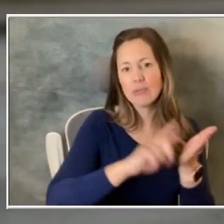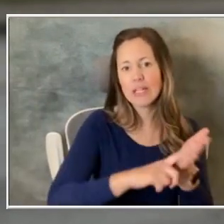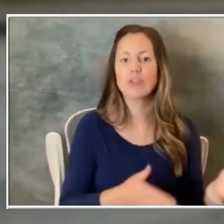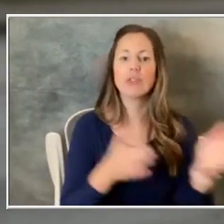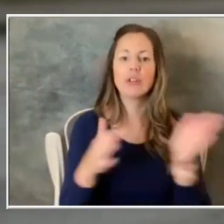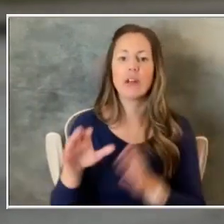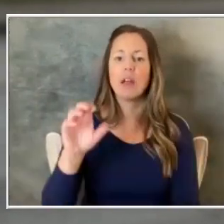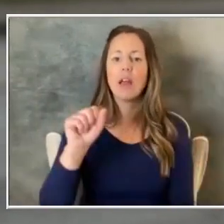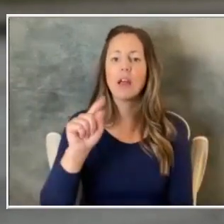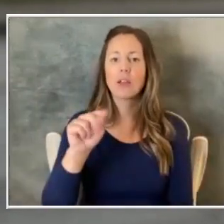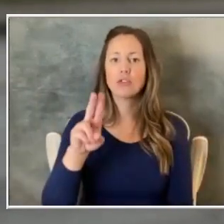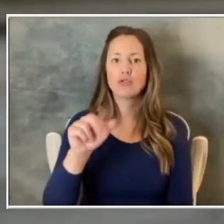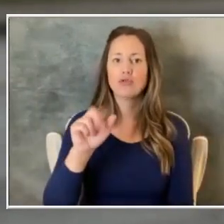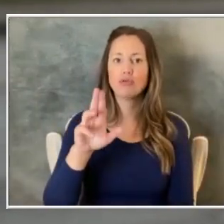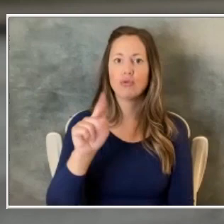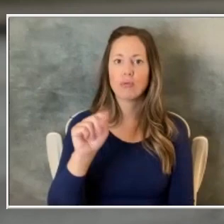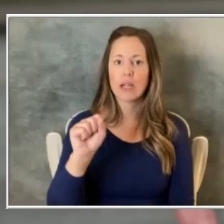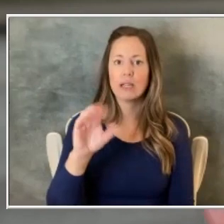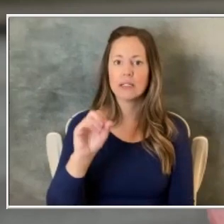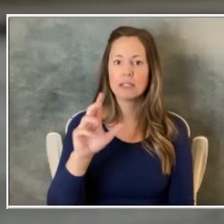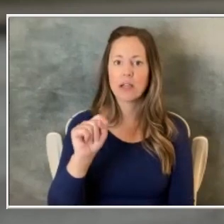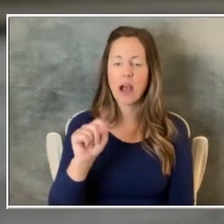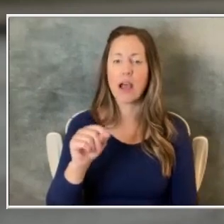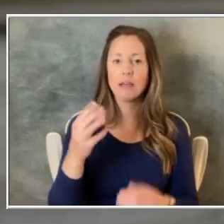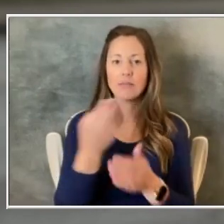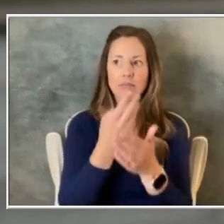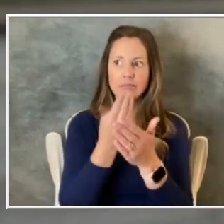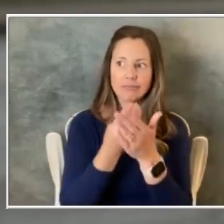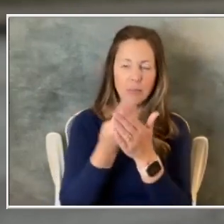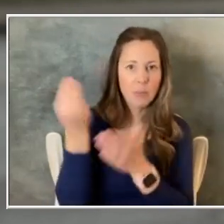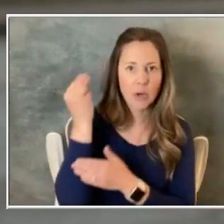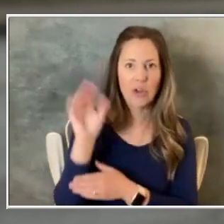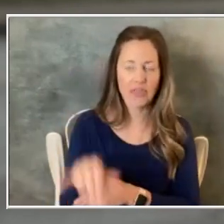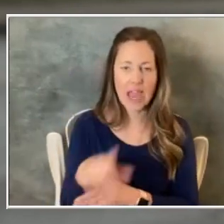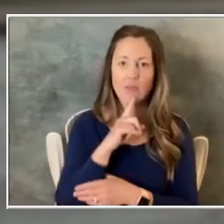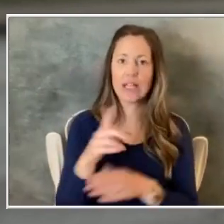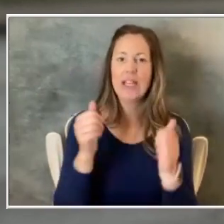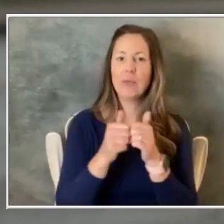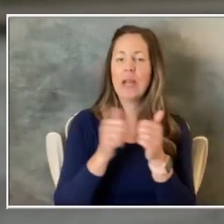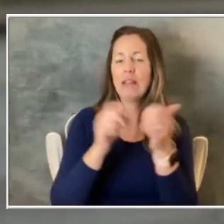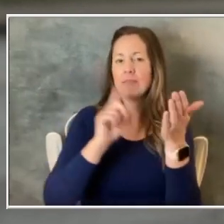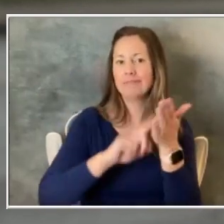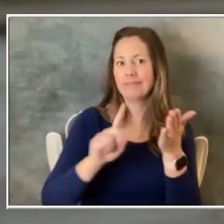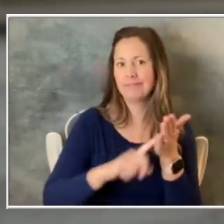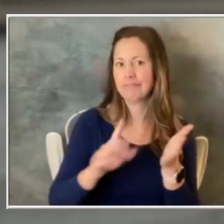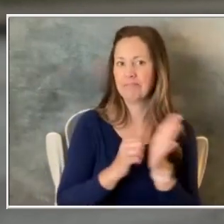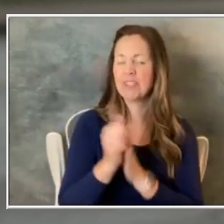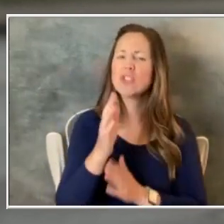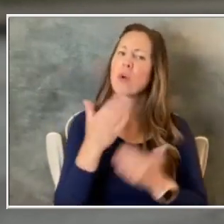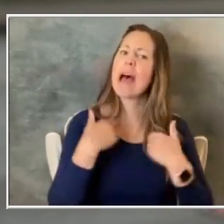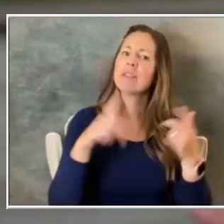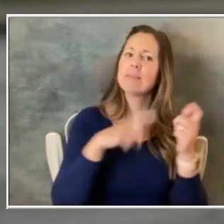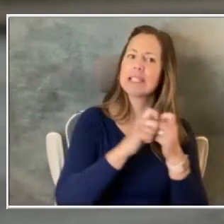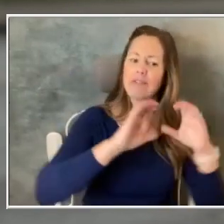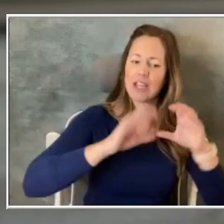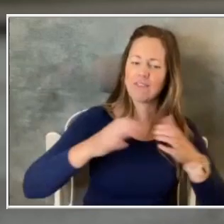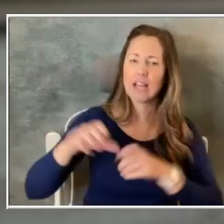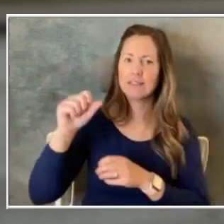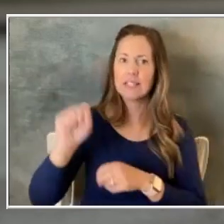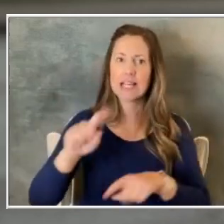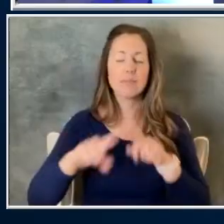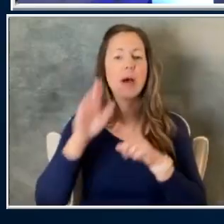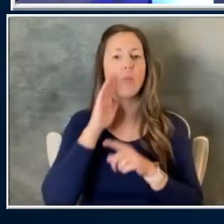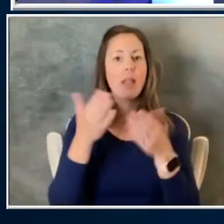Cancer Research Fund to address disparities in cancer outcomes and in cancer research. So we do have specific funds, but overall, we fund all types of